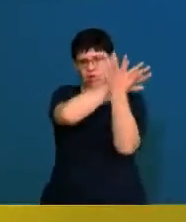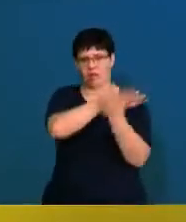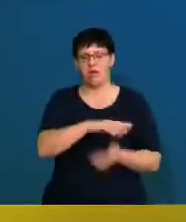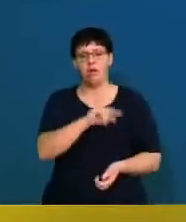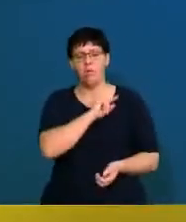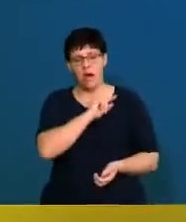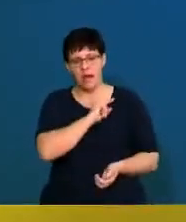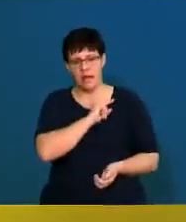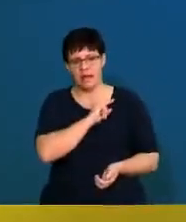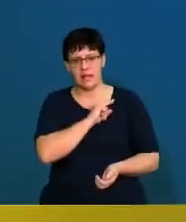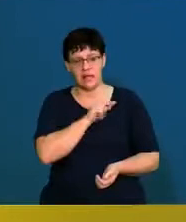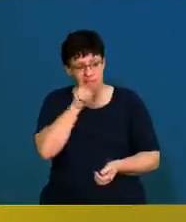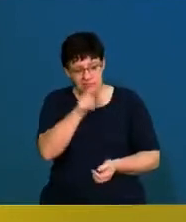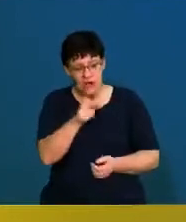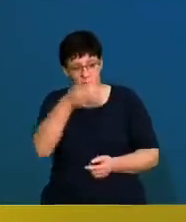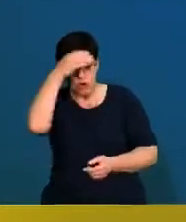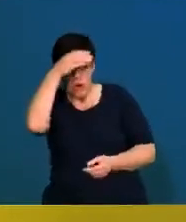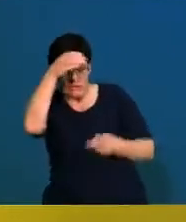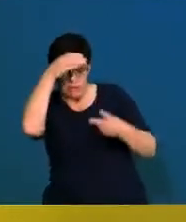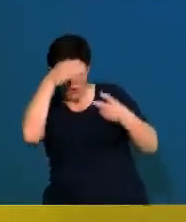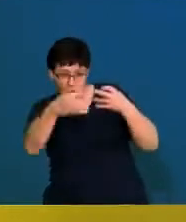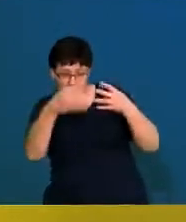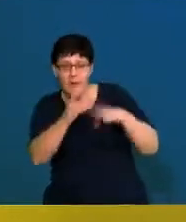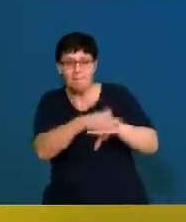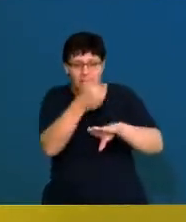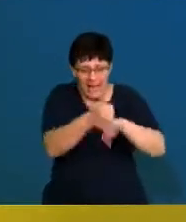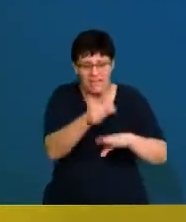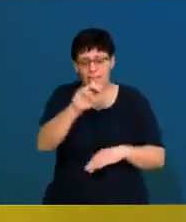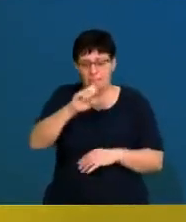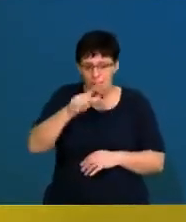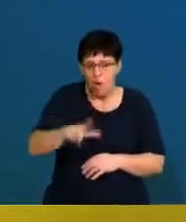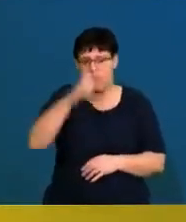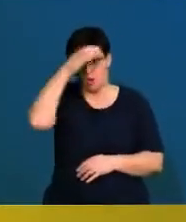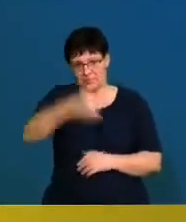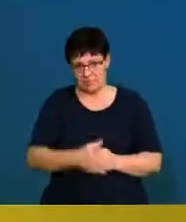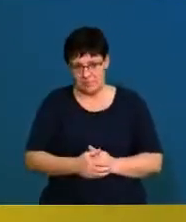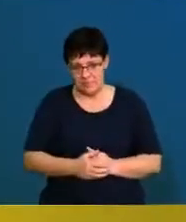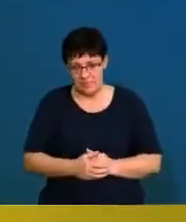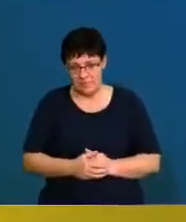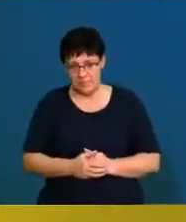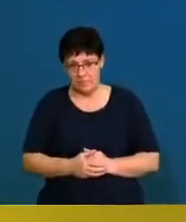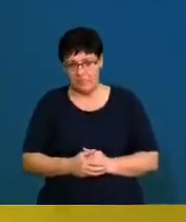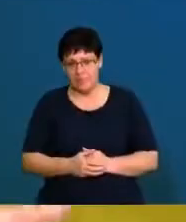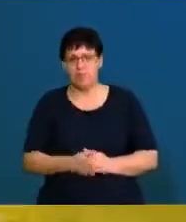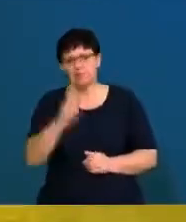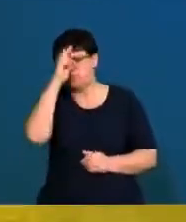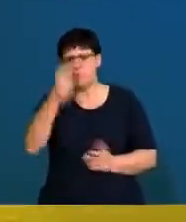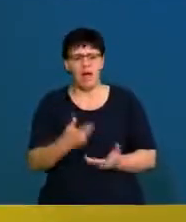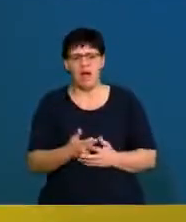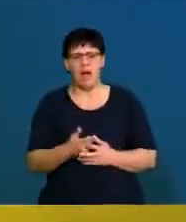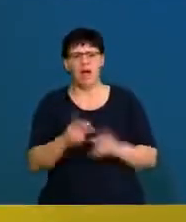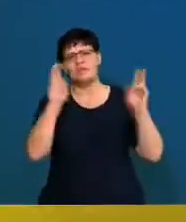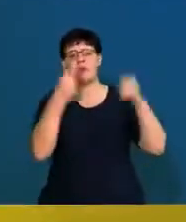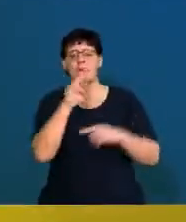because all these concepts are based on the mole concept. Right. Now, remember, by definition, you know